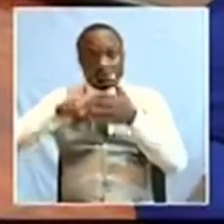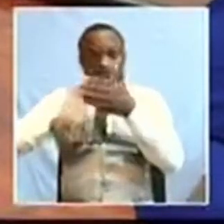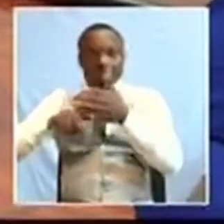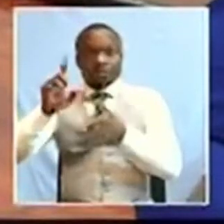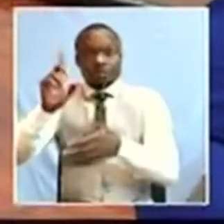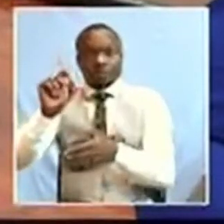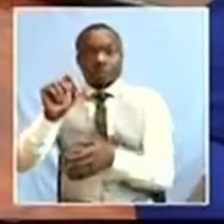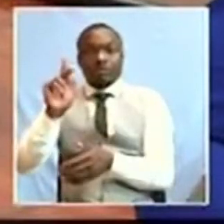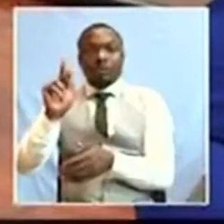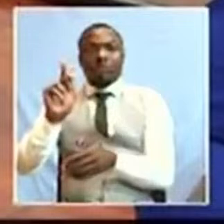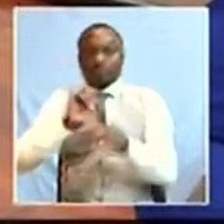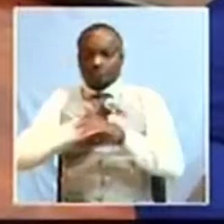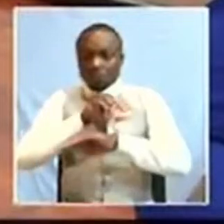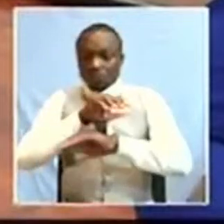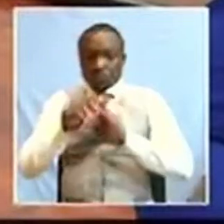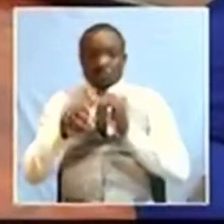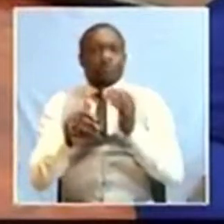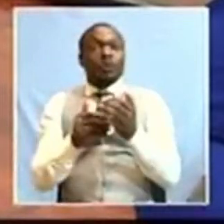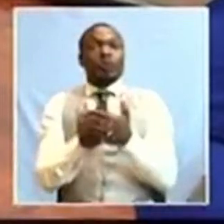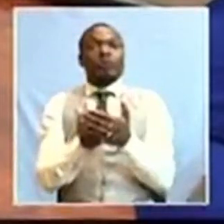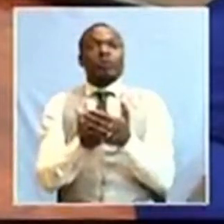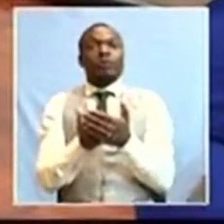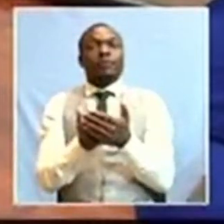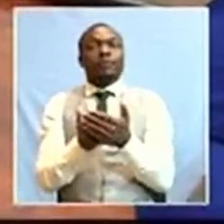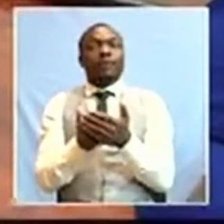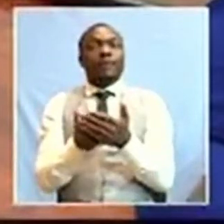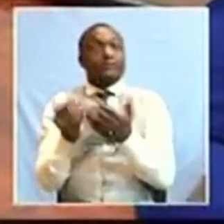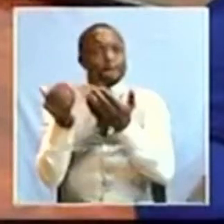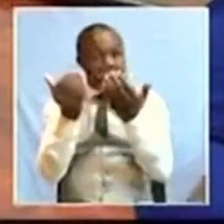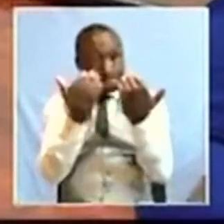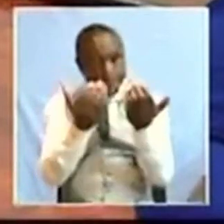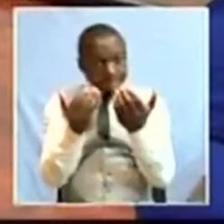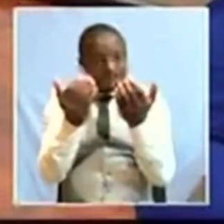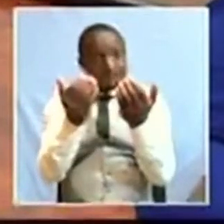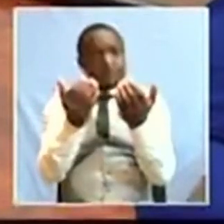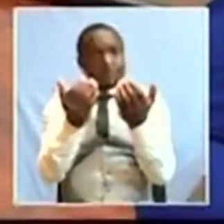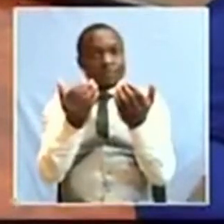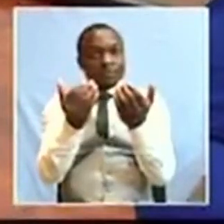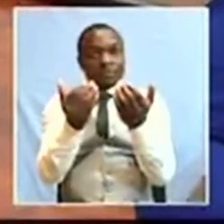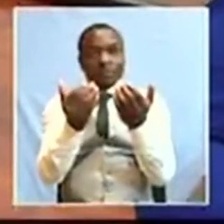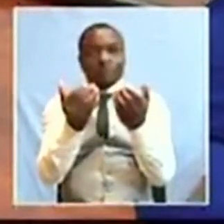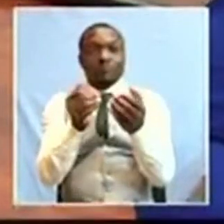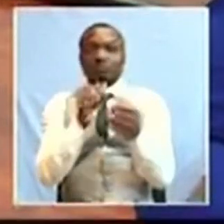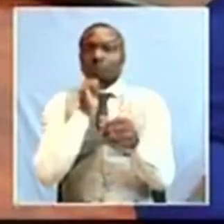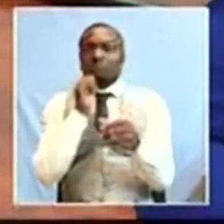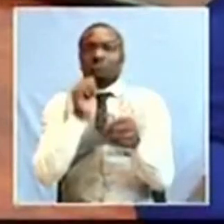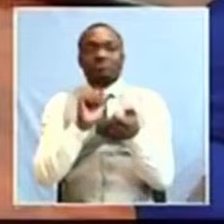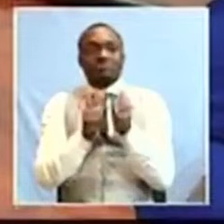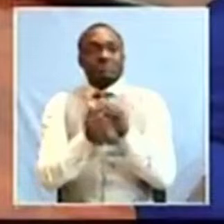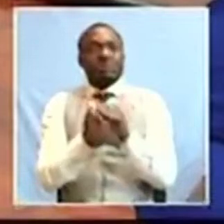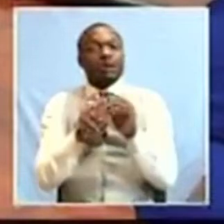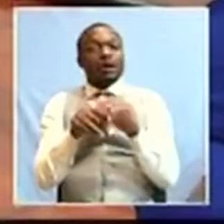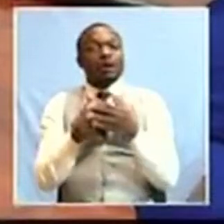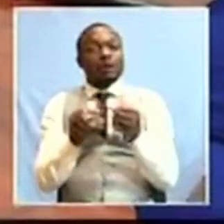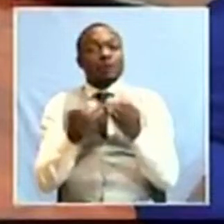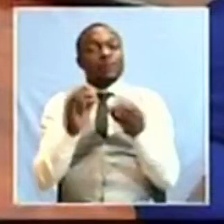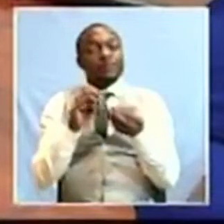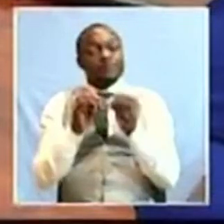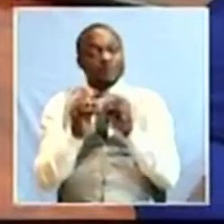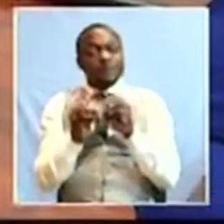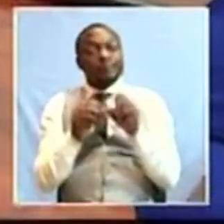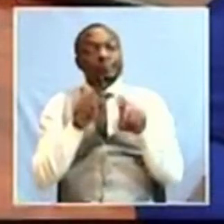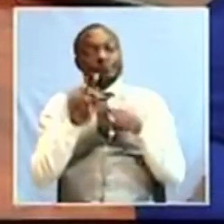all transit buses regardless of number of passengers picked. Previously, loading